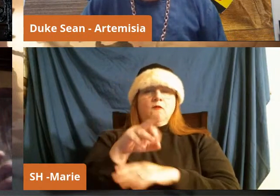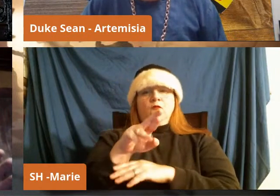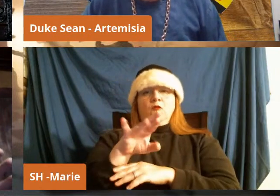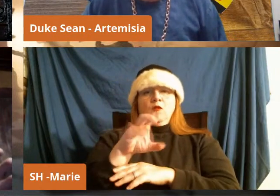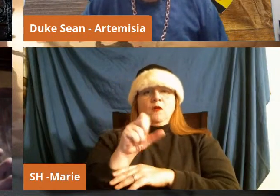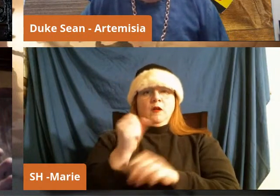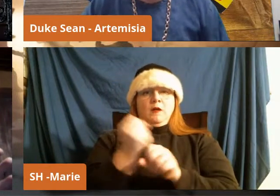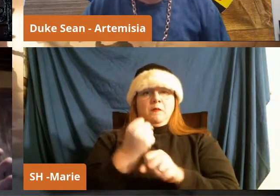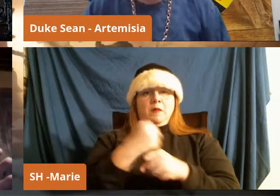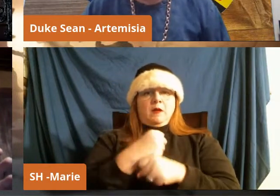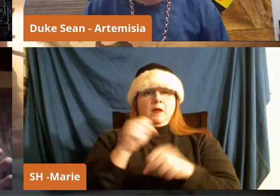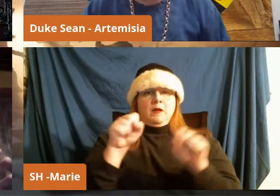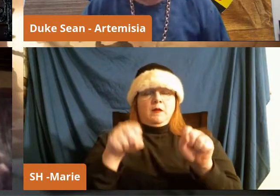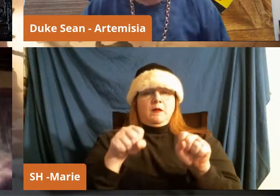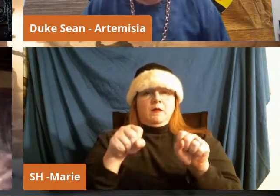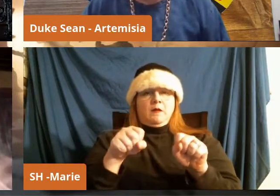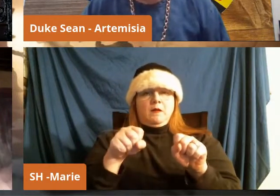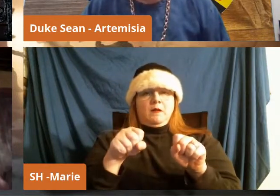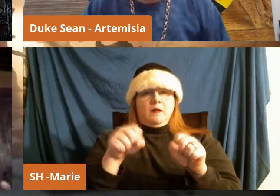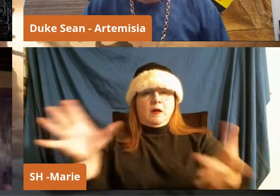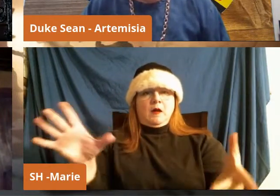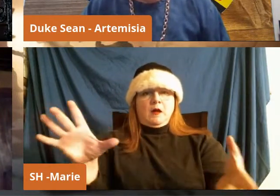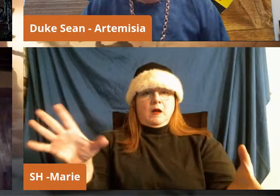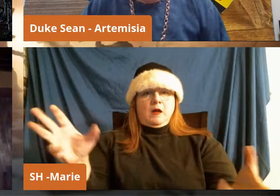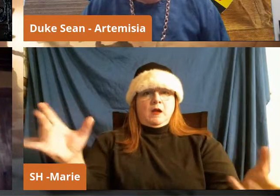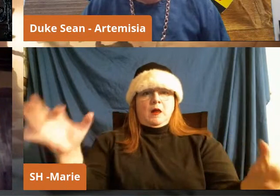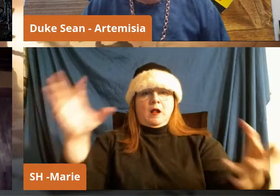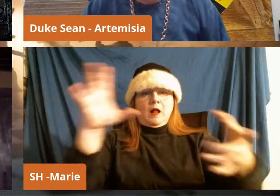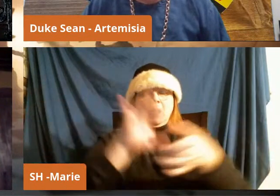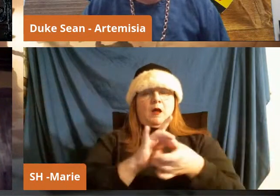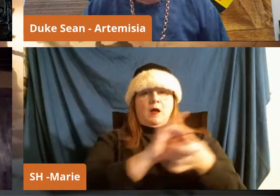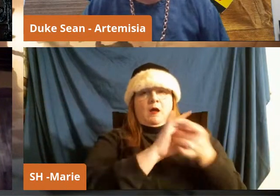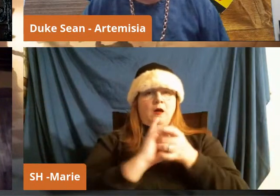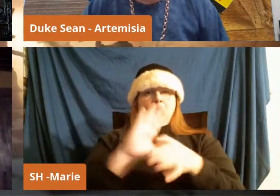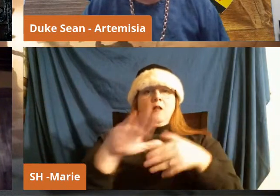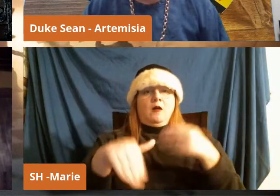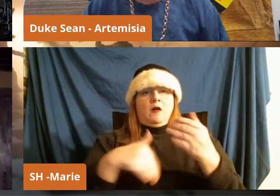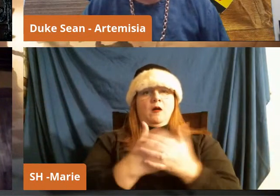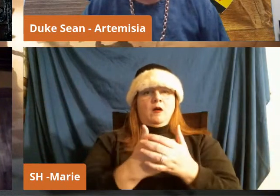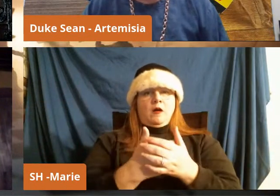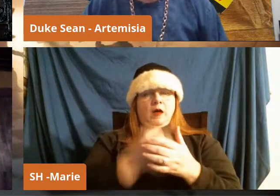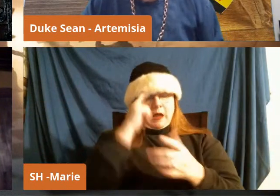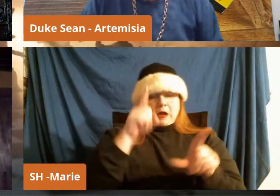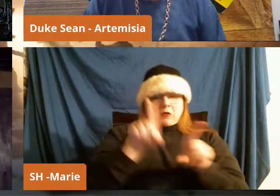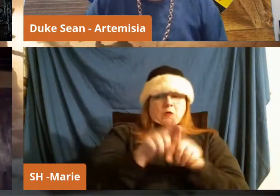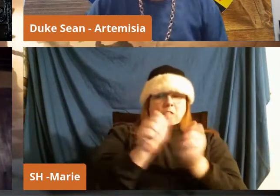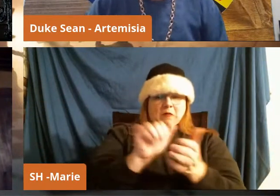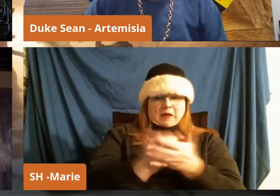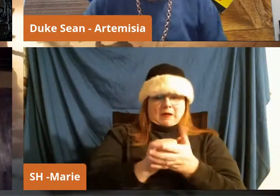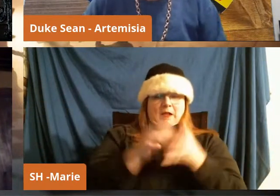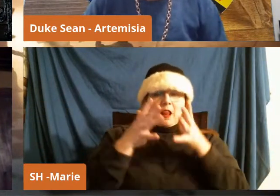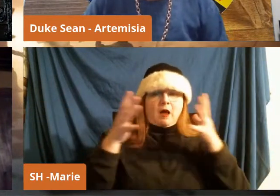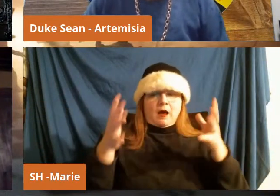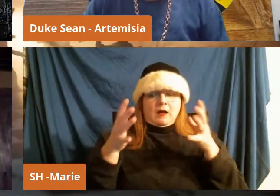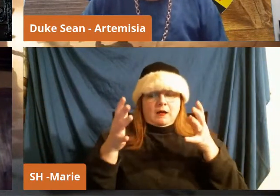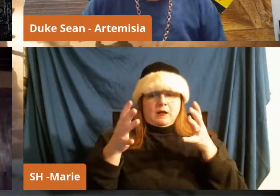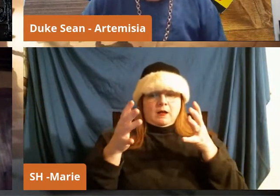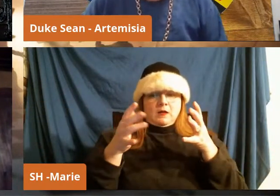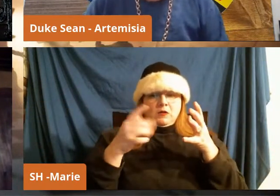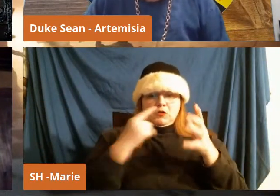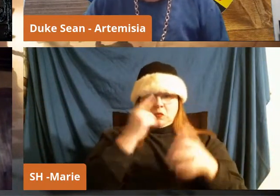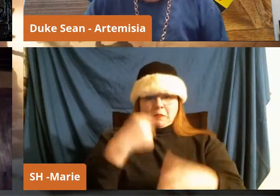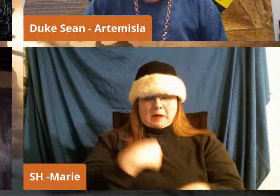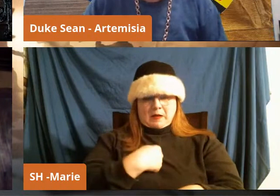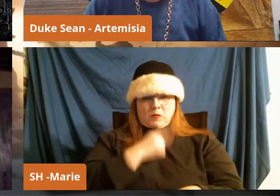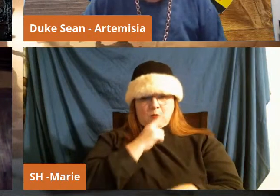can be considered, a combination of all those other virtues, and I agree with that a lot. To me, the ones that